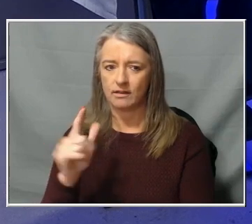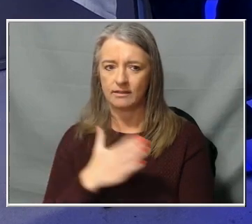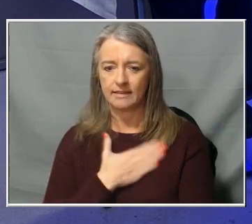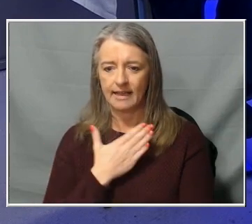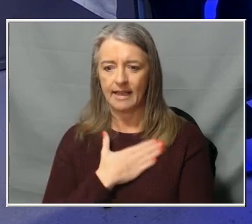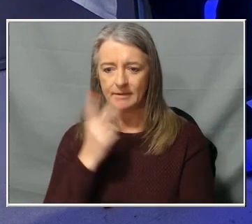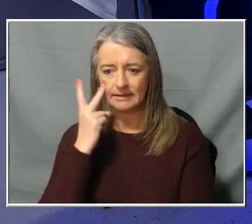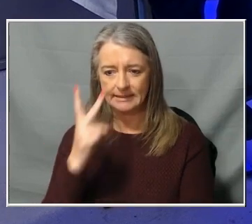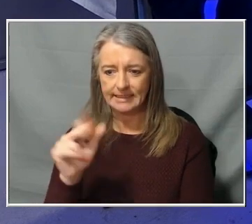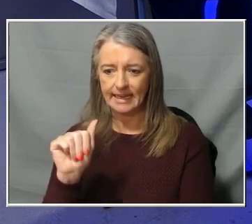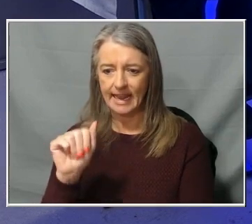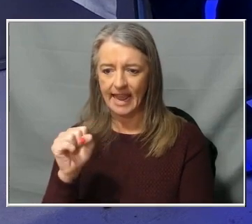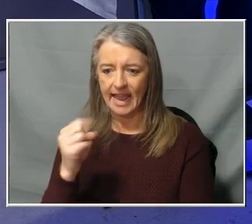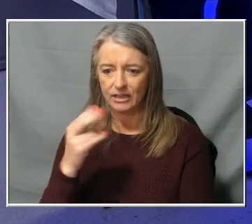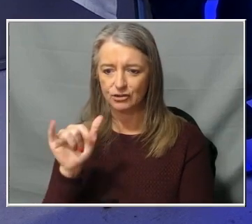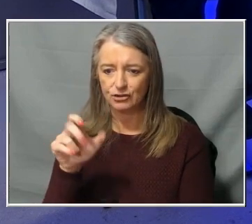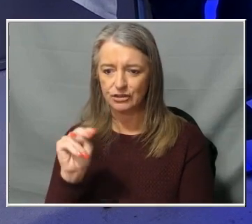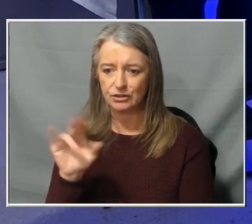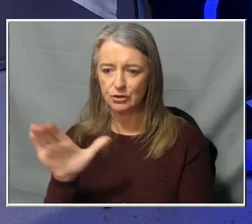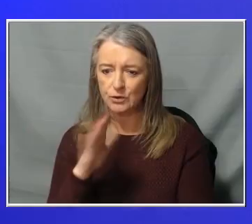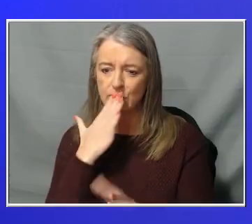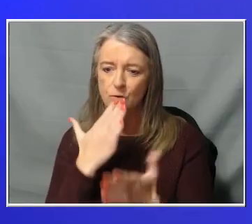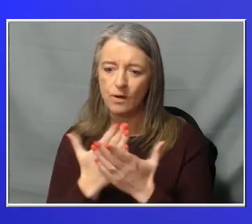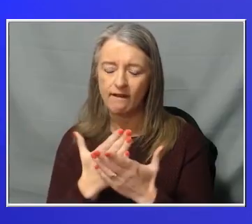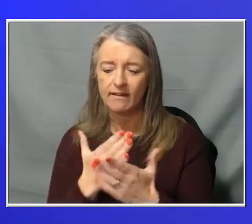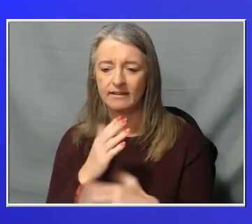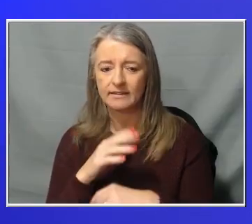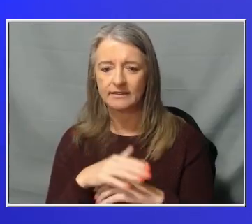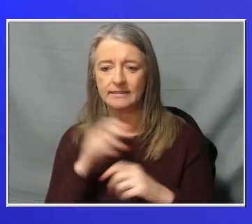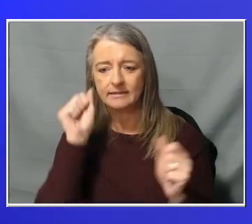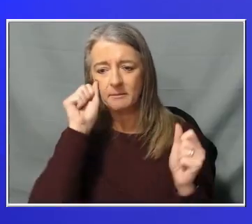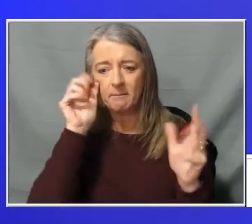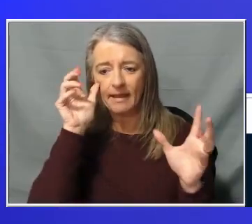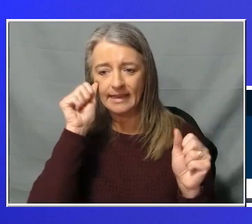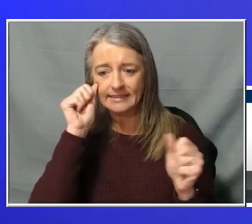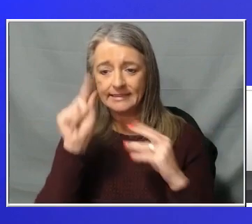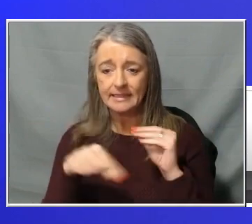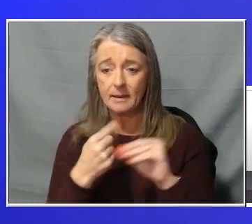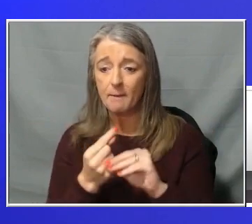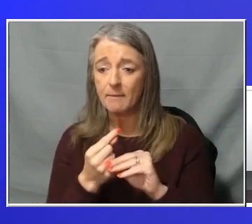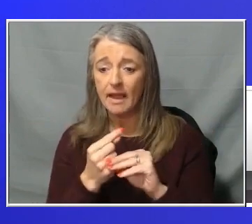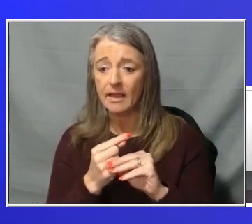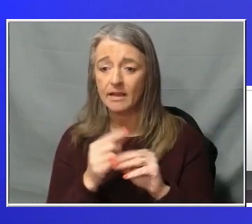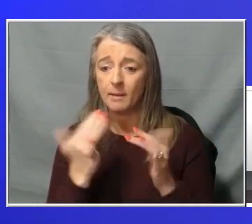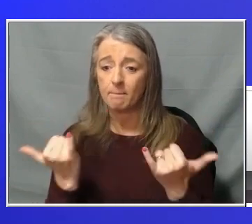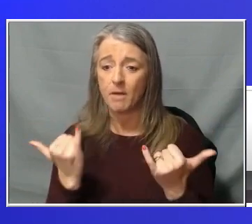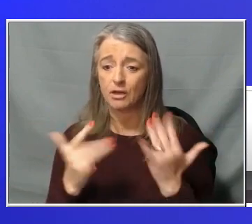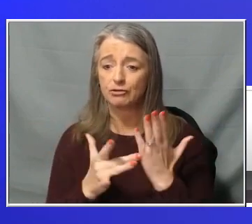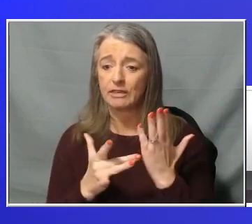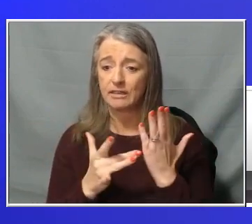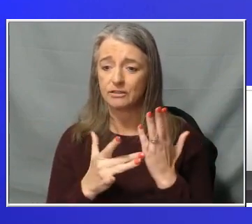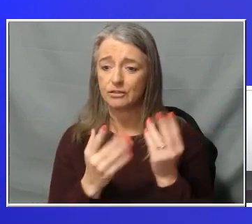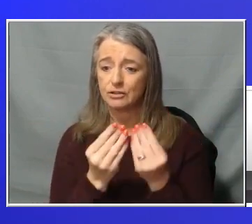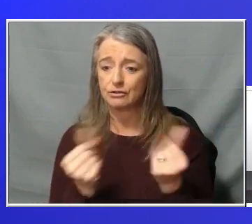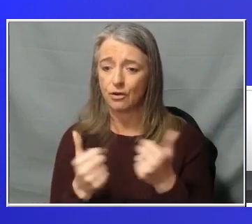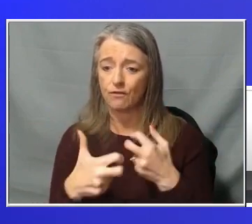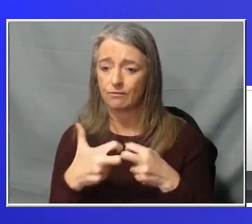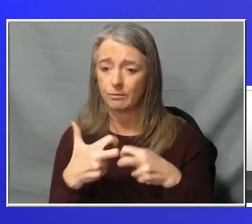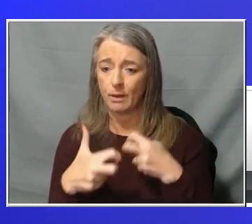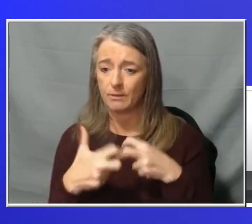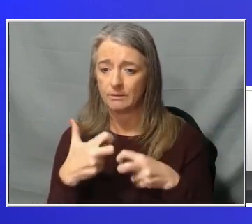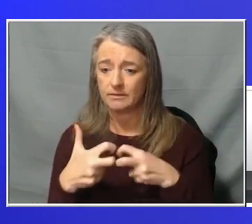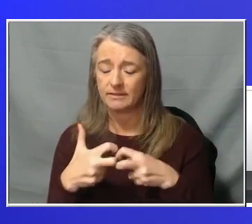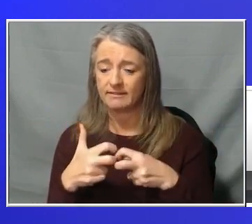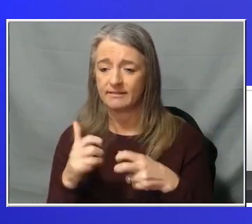Ashlyn doing well. I think that's what's amazing about modern technology, is that you can solve these problems